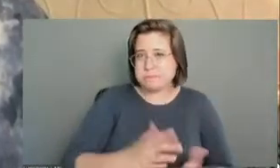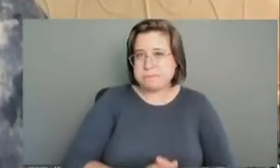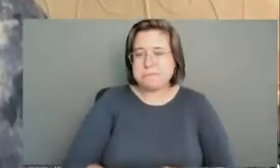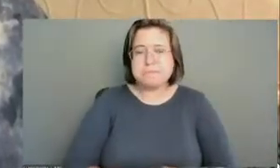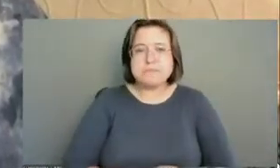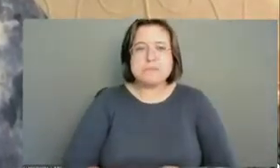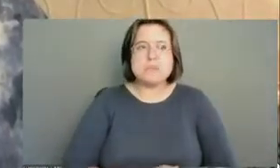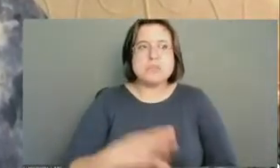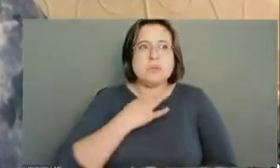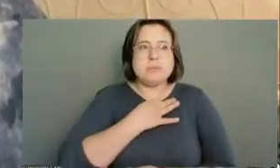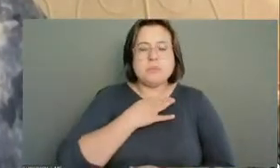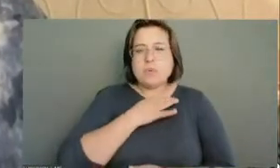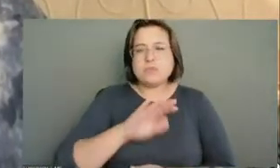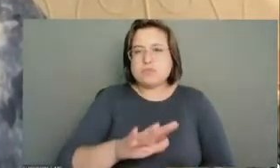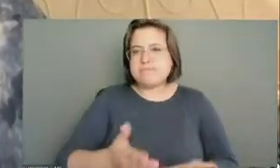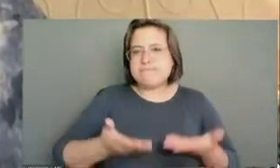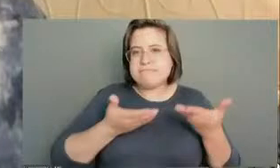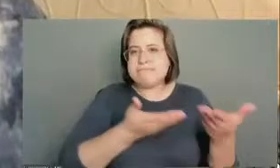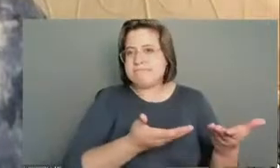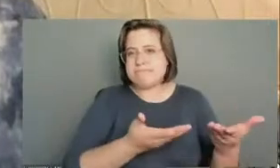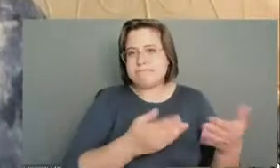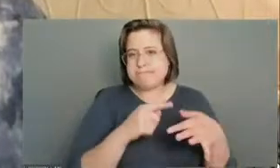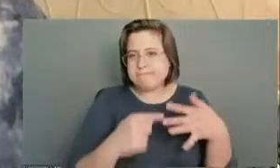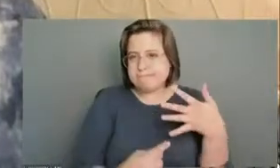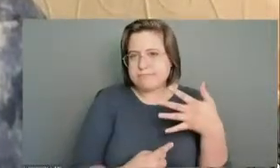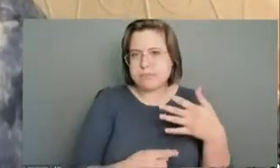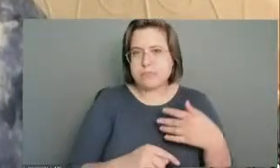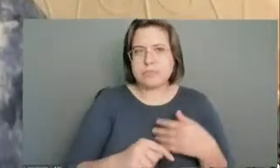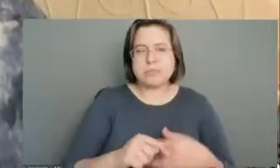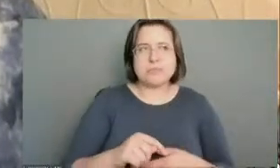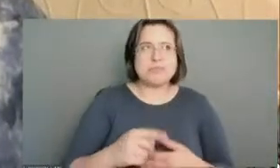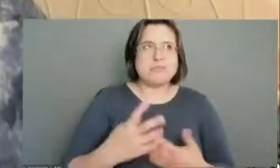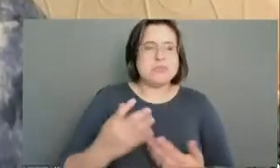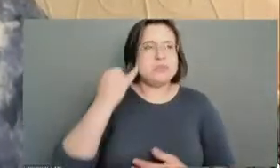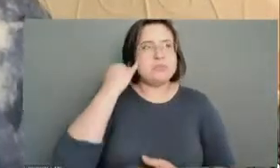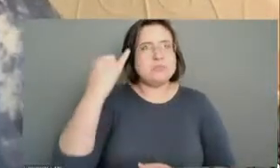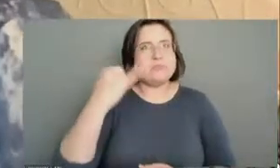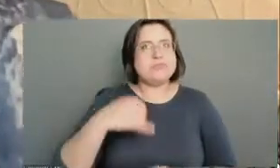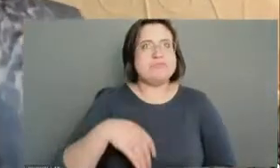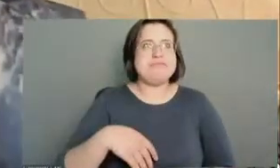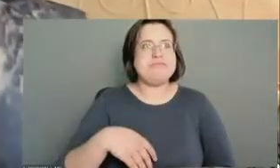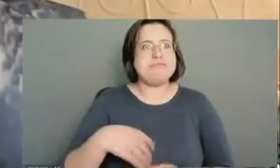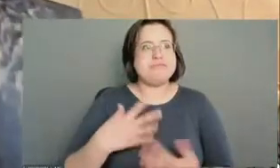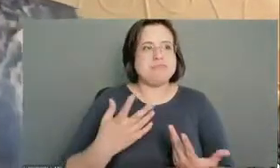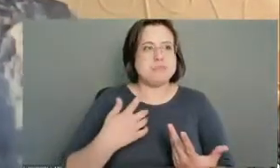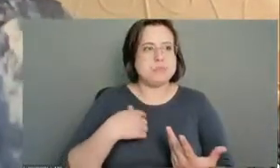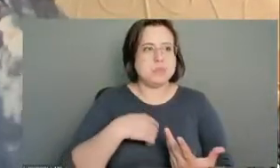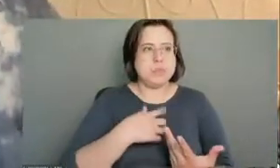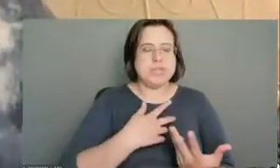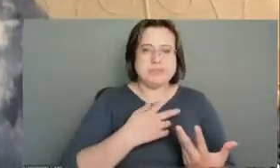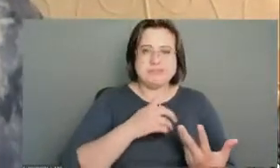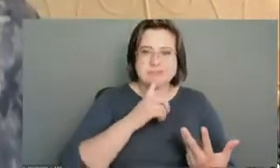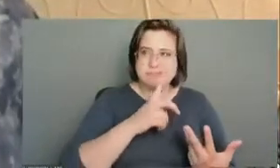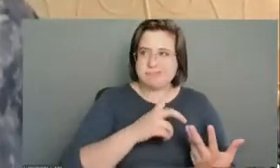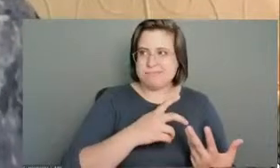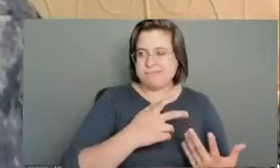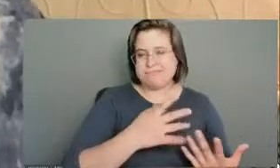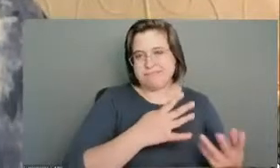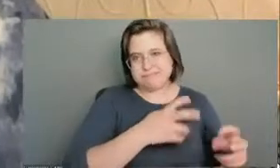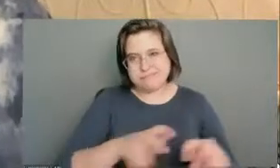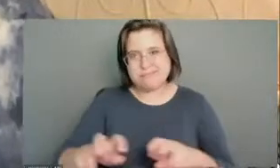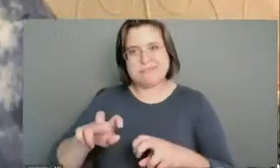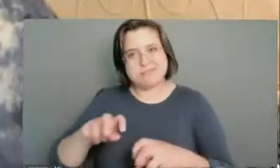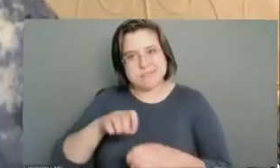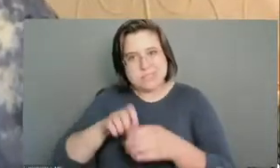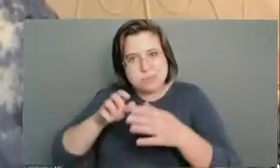your recommendations if we move strongly into in-person schooling for